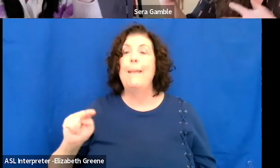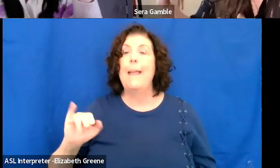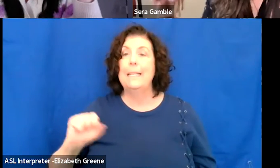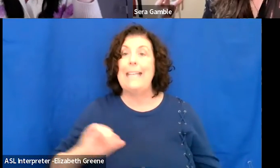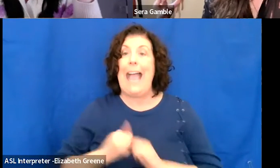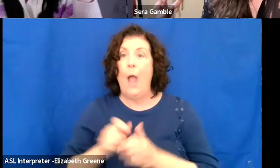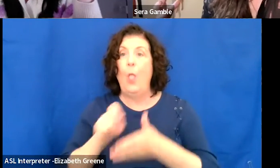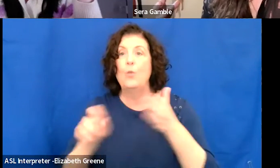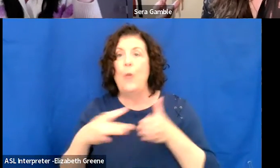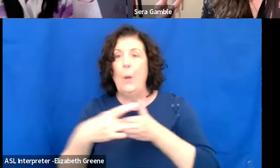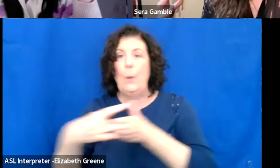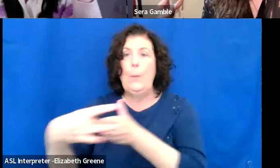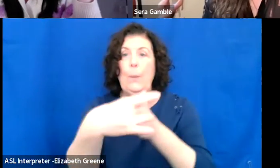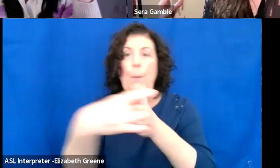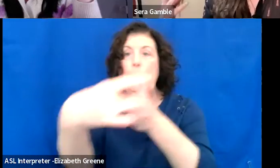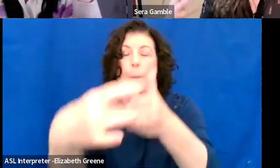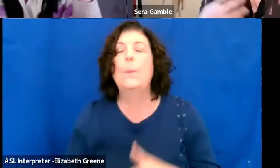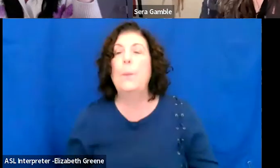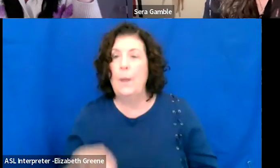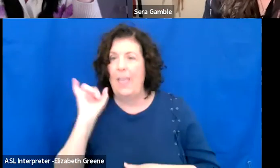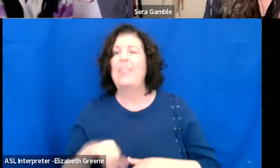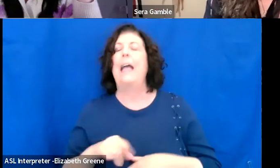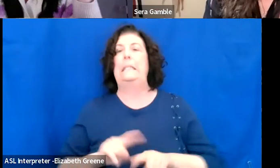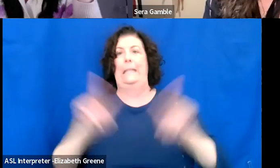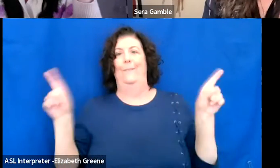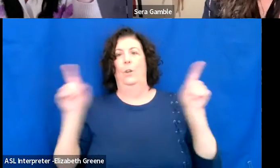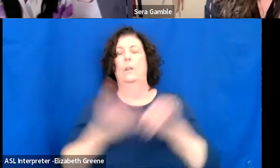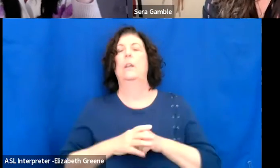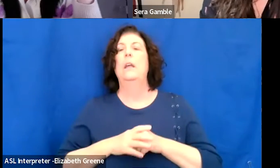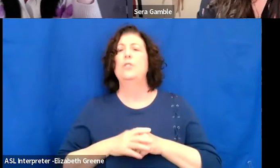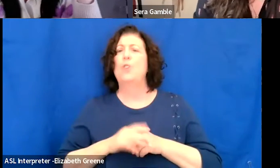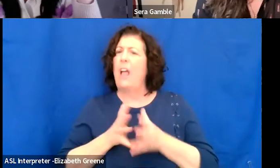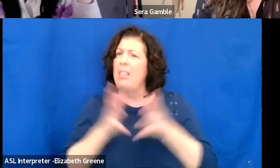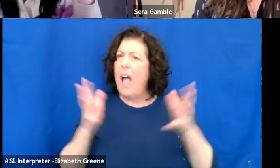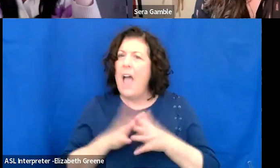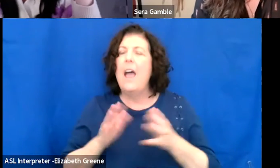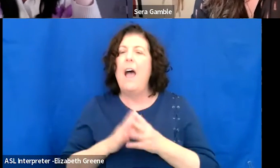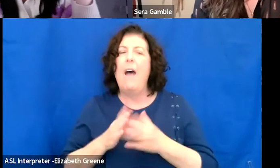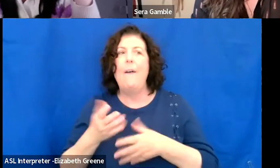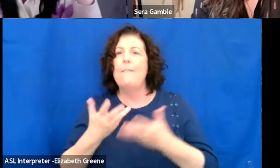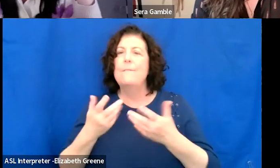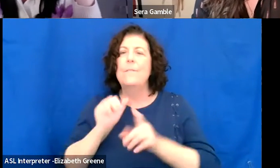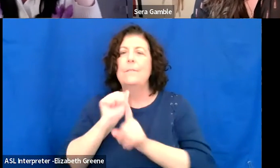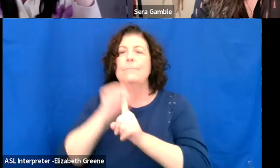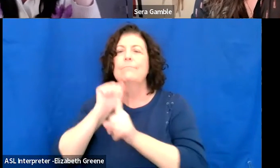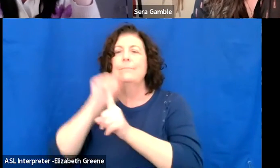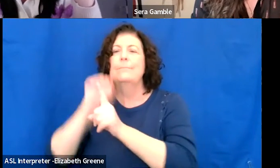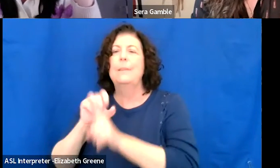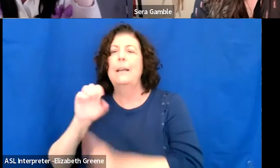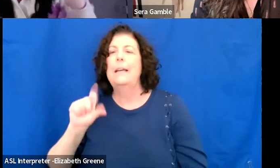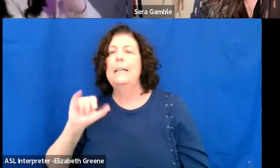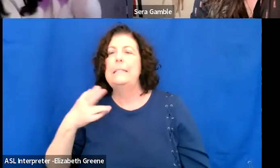there's like a lot of sleight of hand that goes into making a TV show feel like the book you read. Agree. That's so well, of course that's well